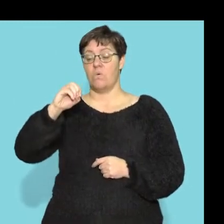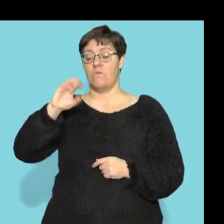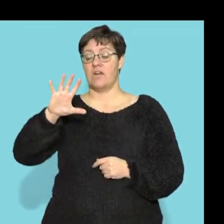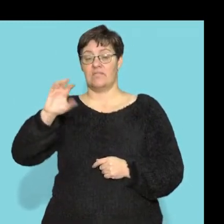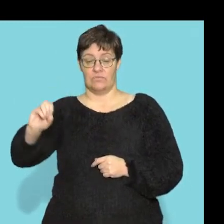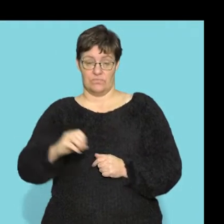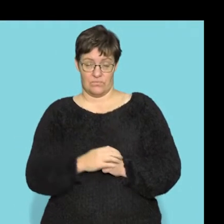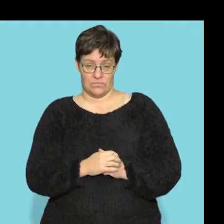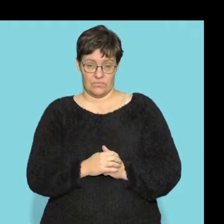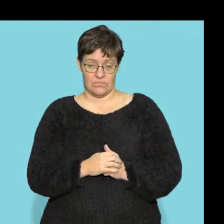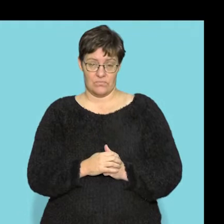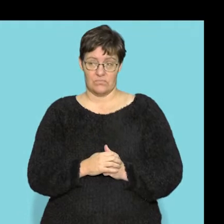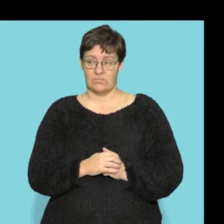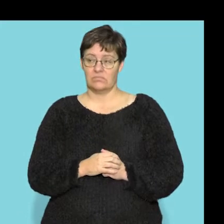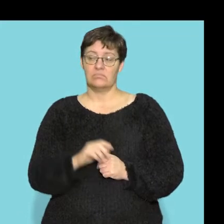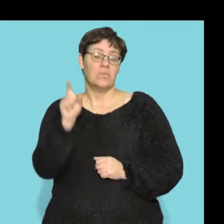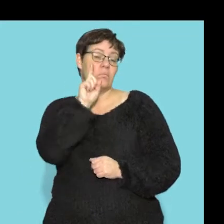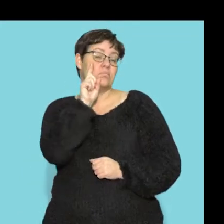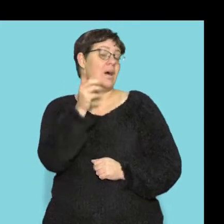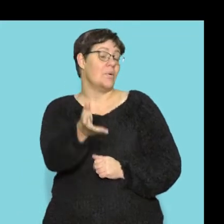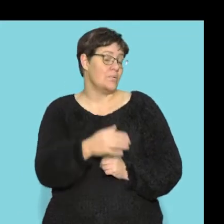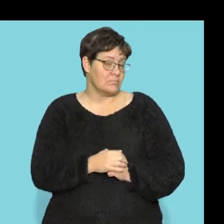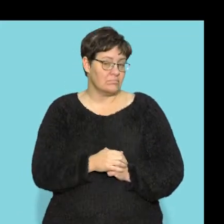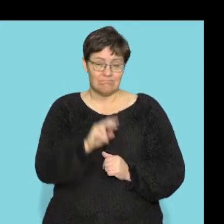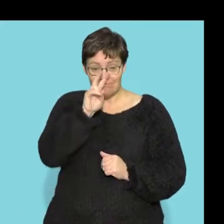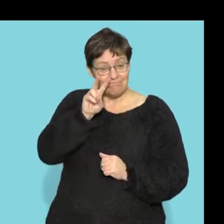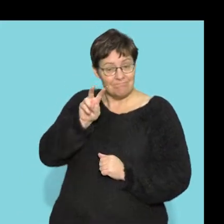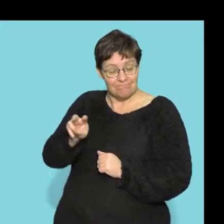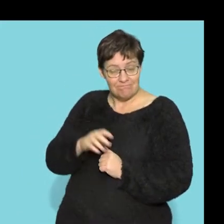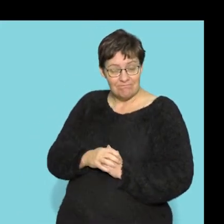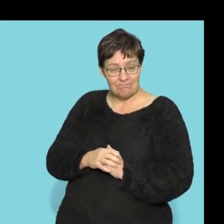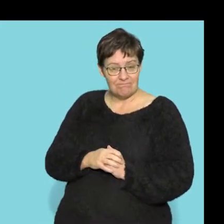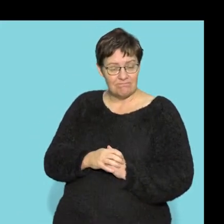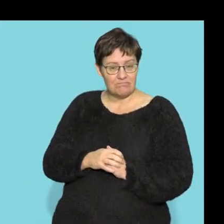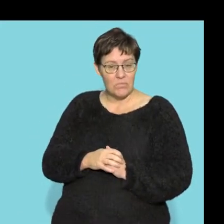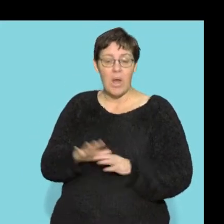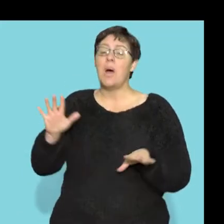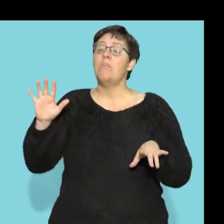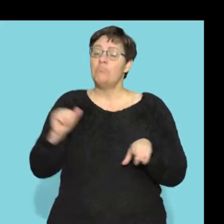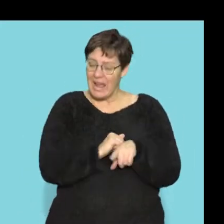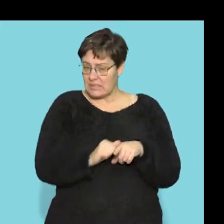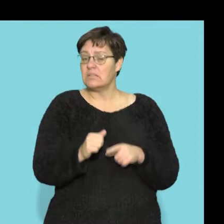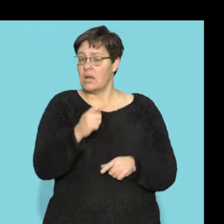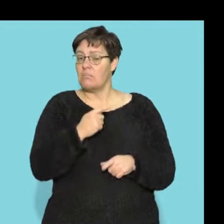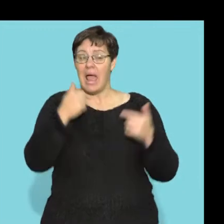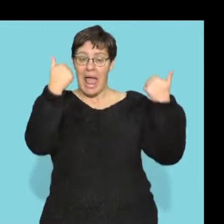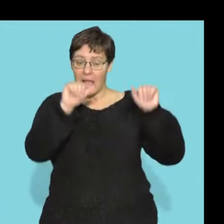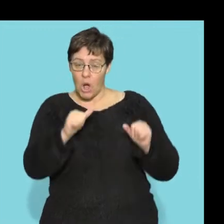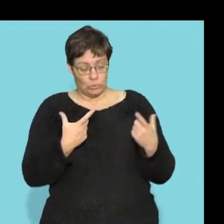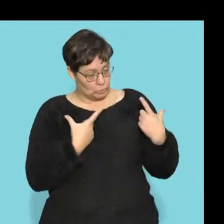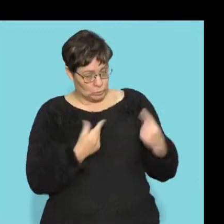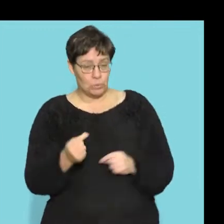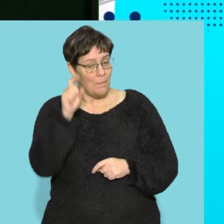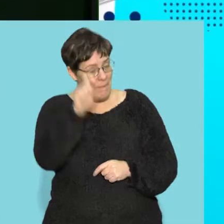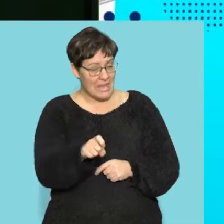31,050. Let's look at what it looks like. Here we go. Can you see? Now, good practice, good accounting practice for you, for